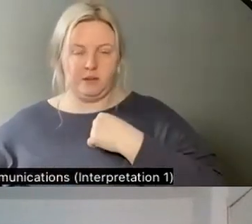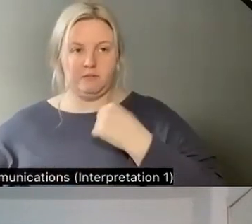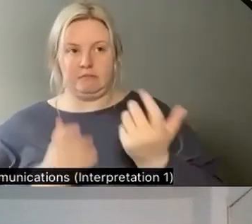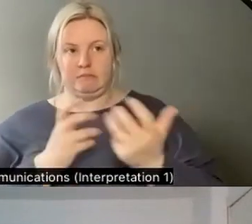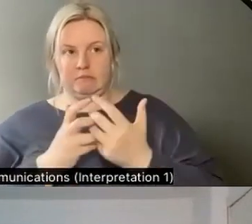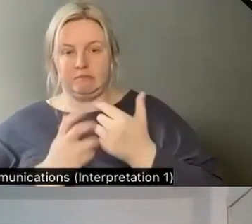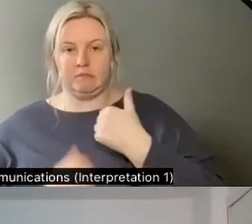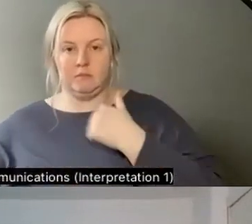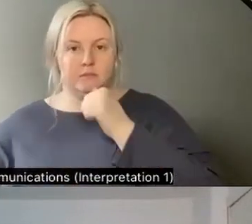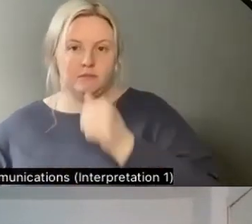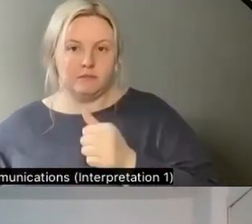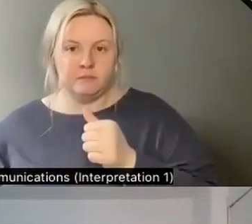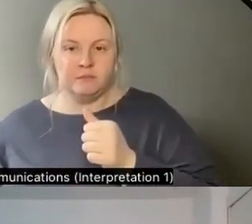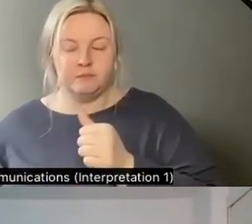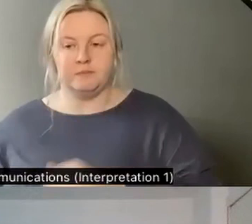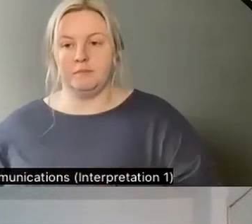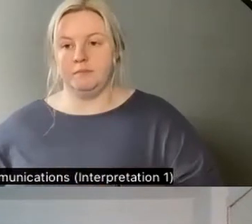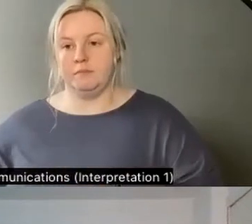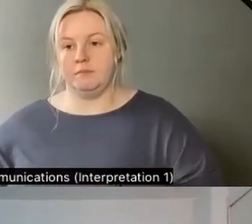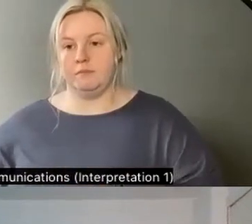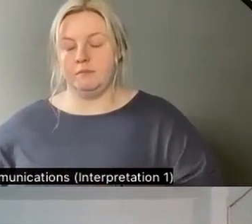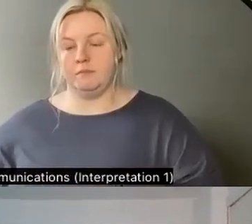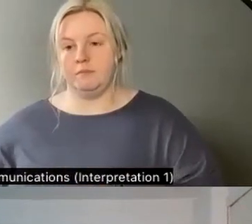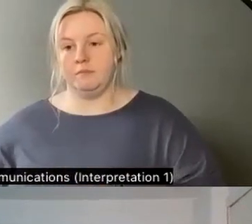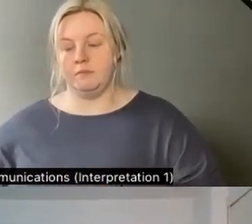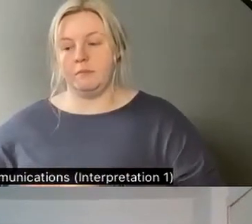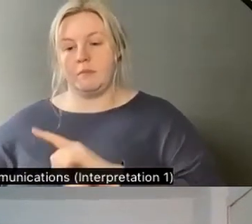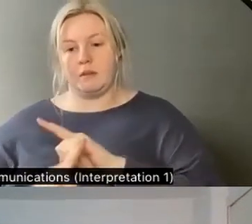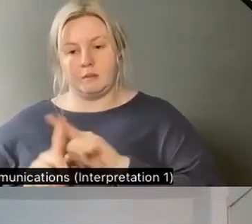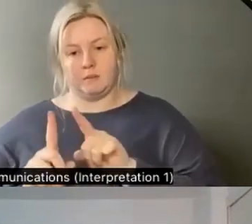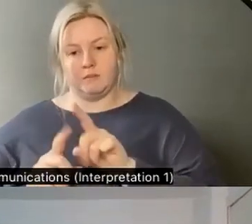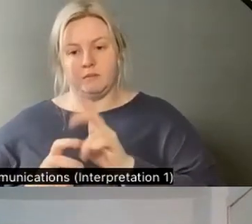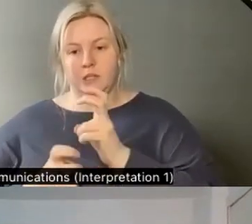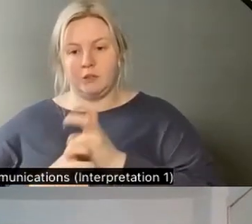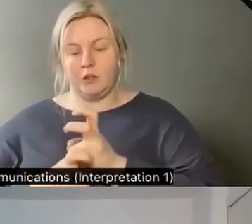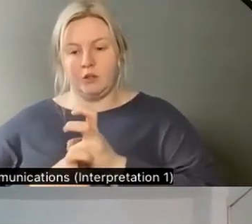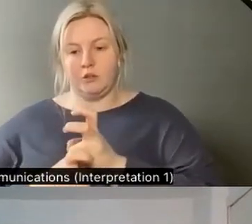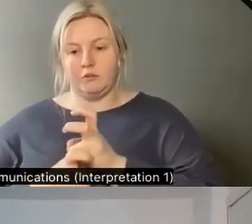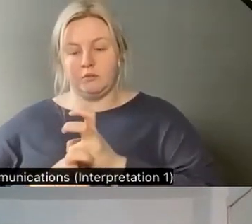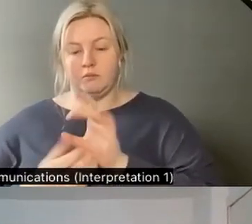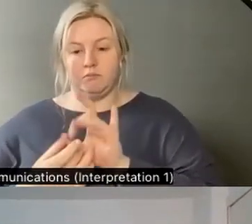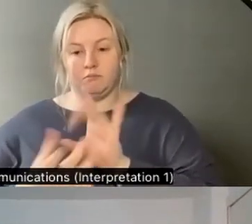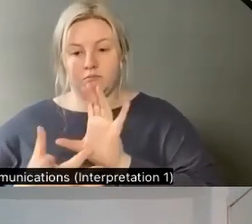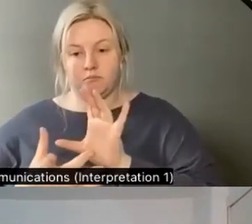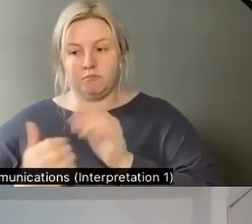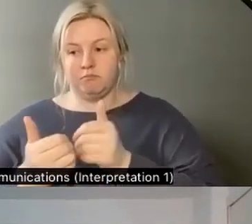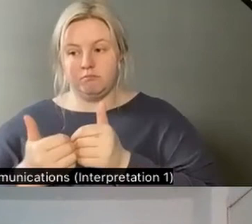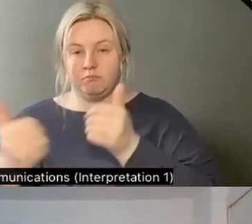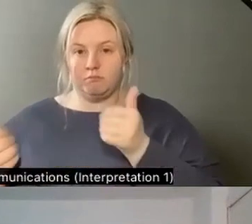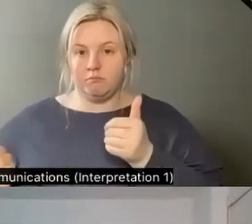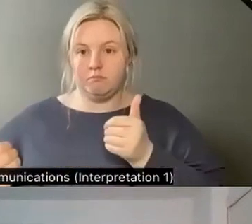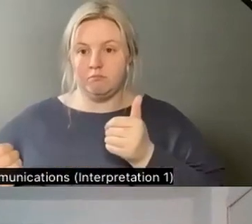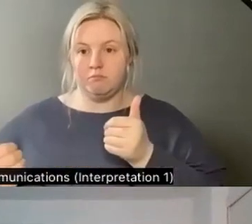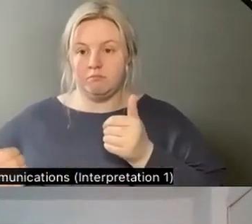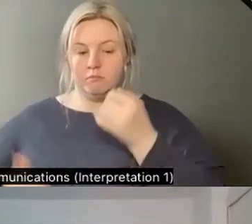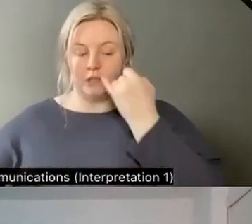But it is hard to separate. And if I wasn't me